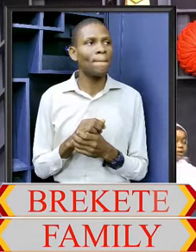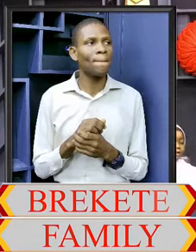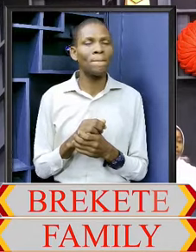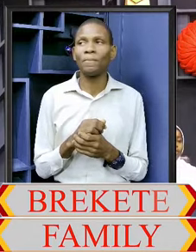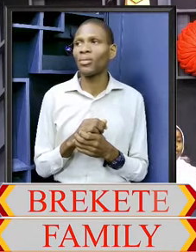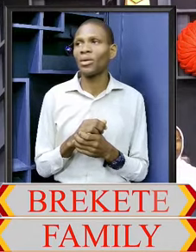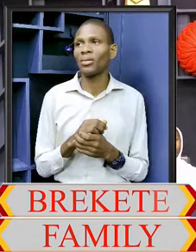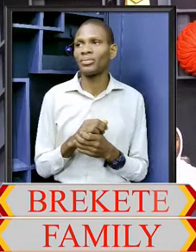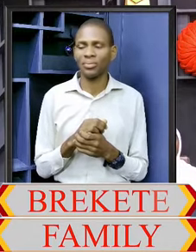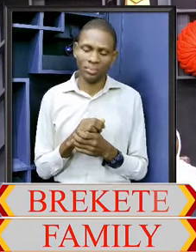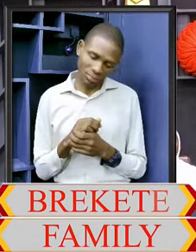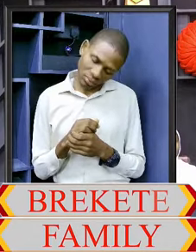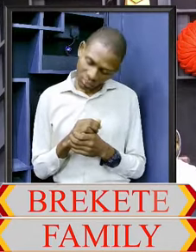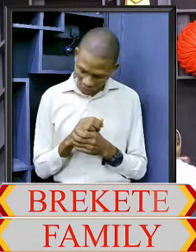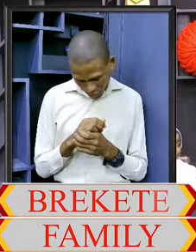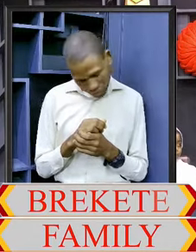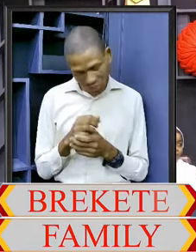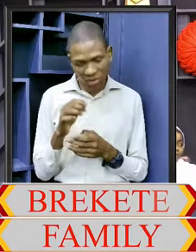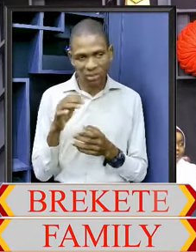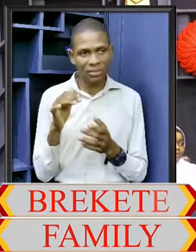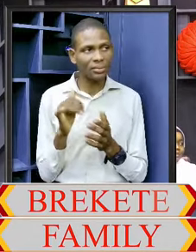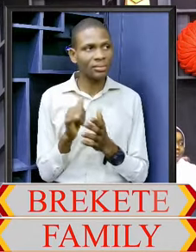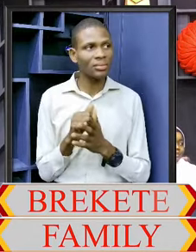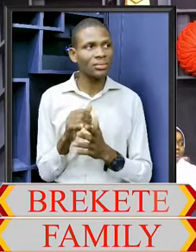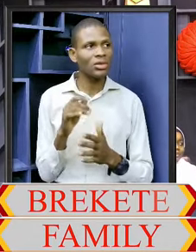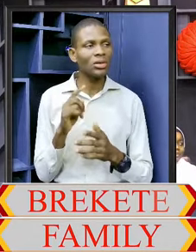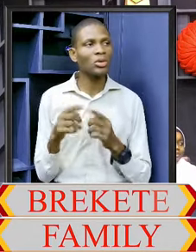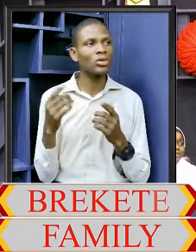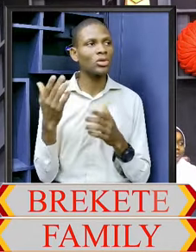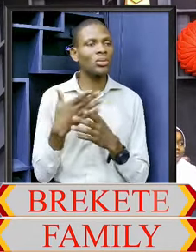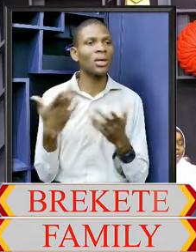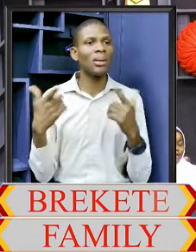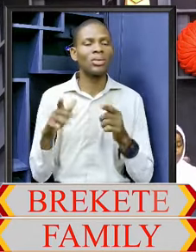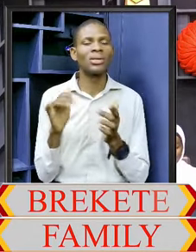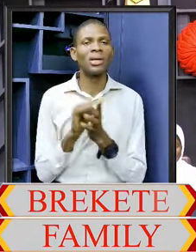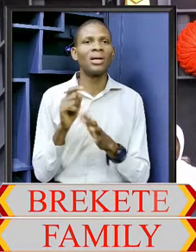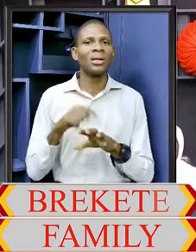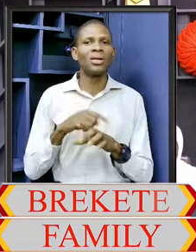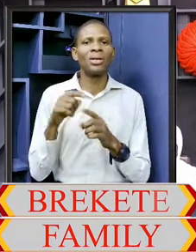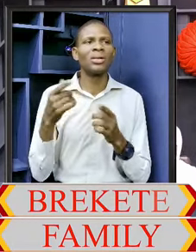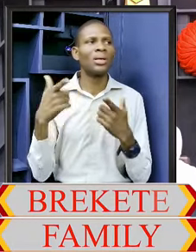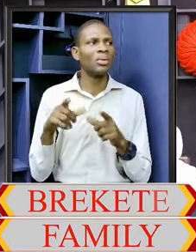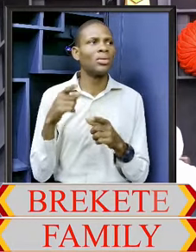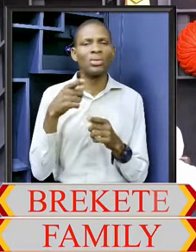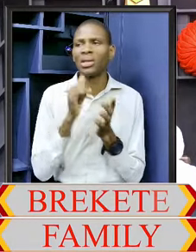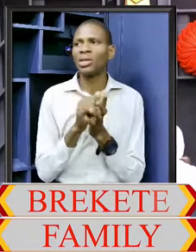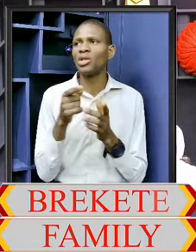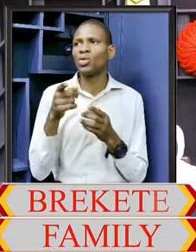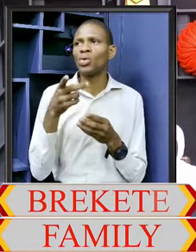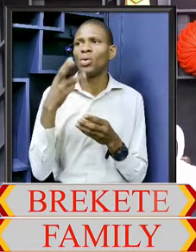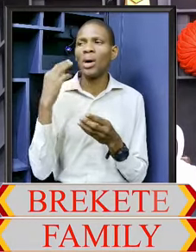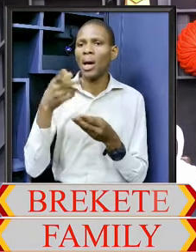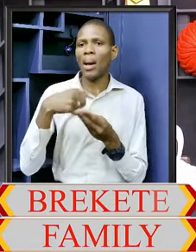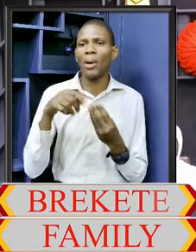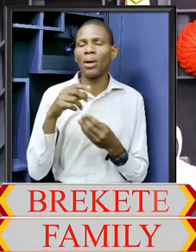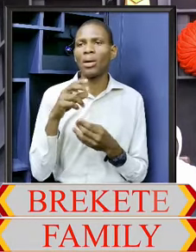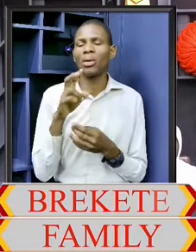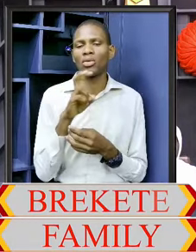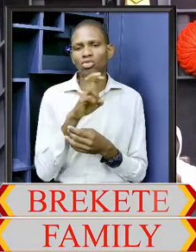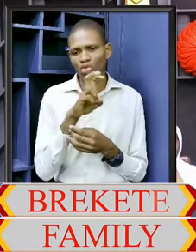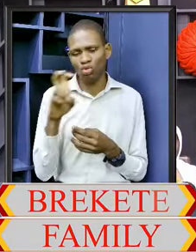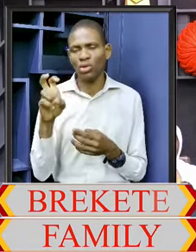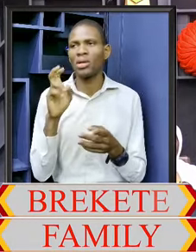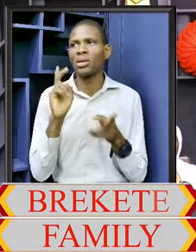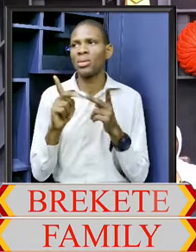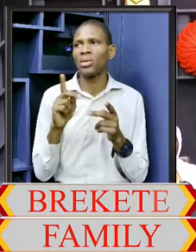na organic fertilizer. Organic fertilizer. But something happened that time when una come. You talk so una day like how many come? We reach almost